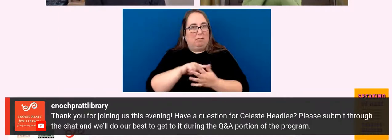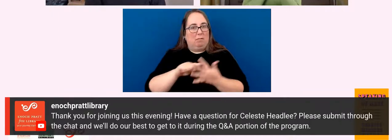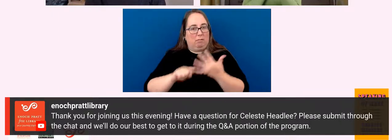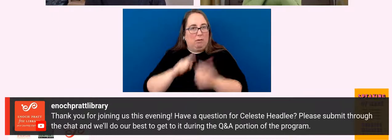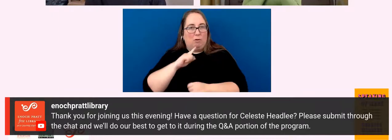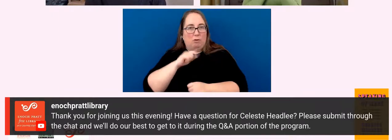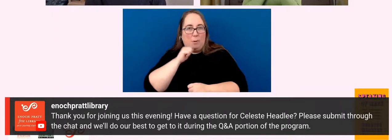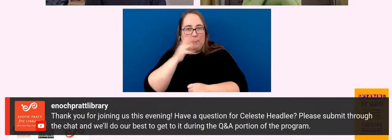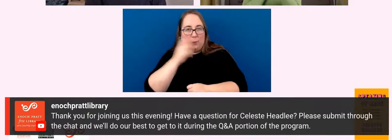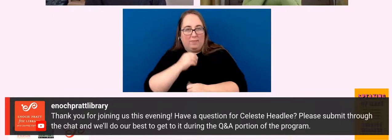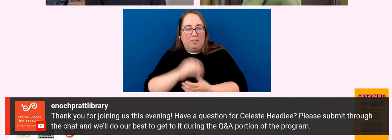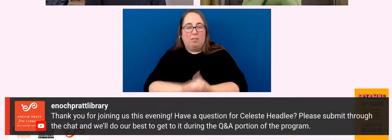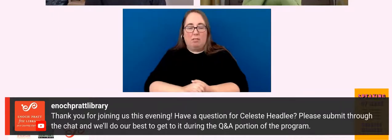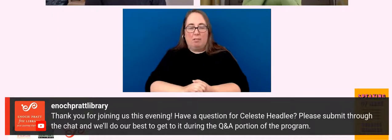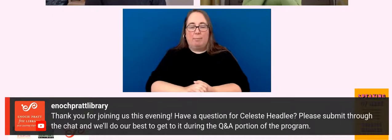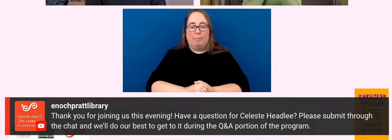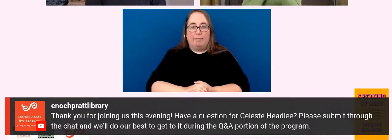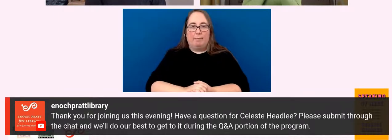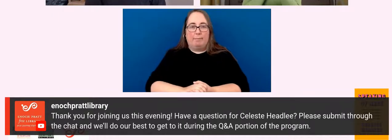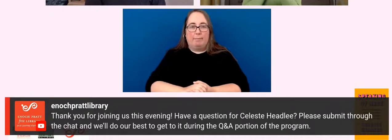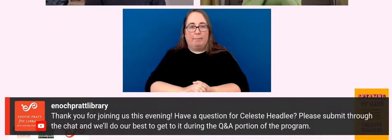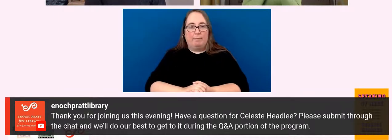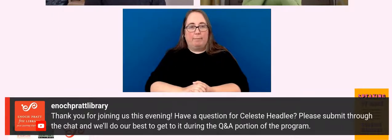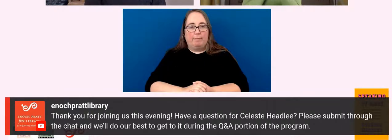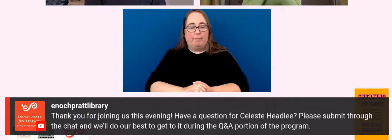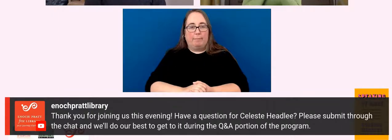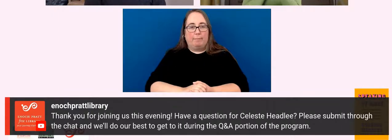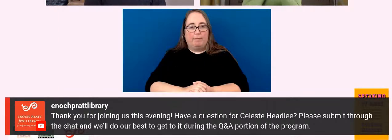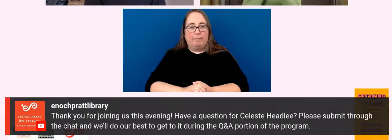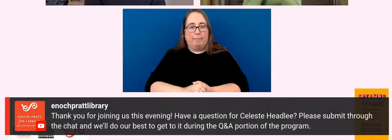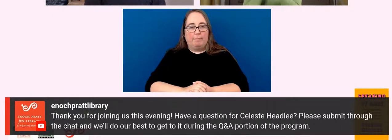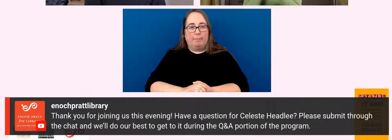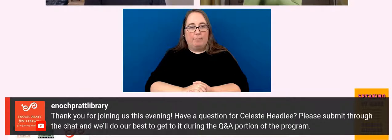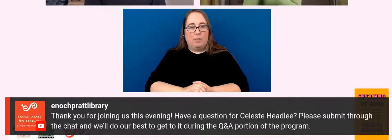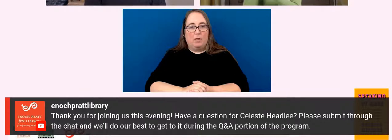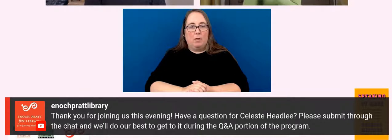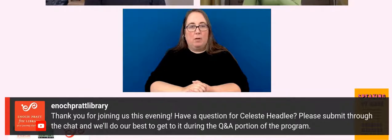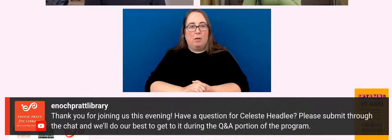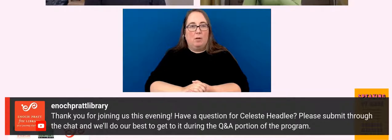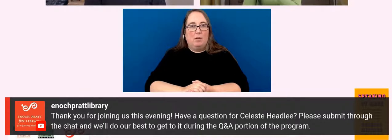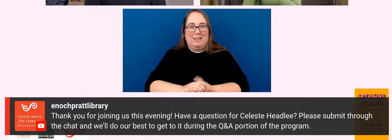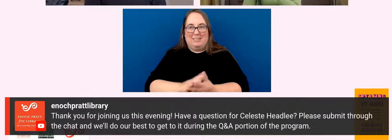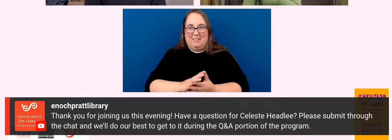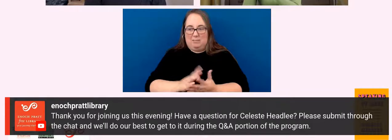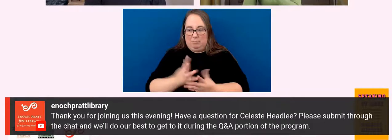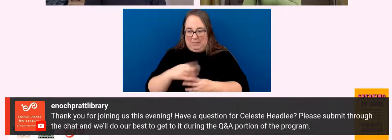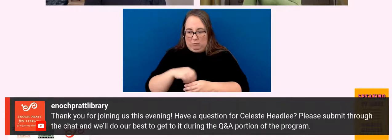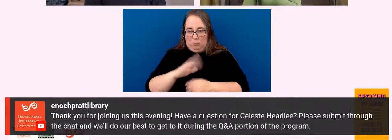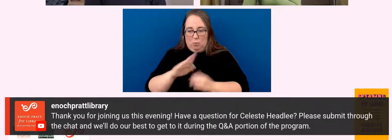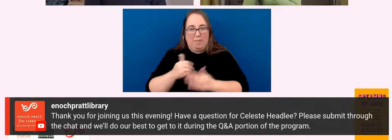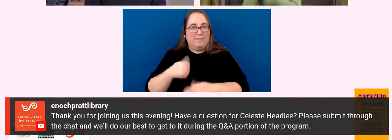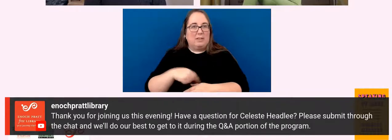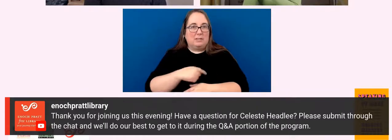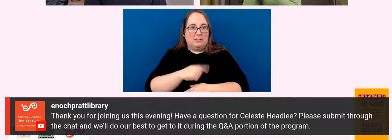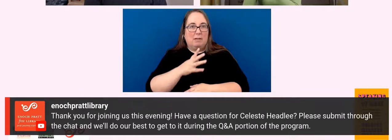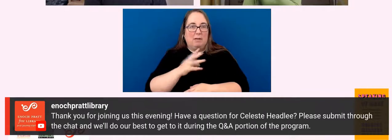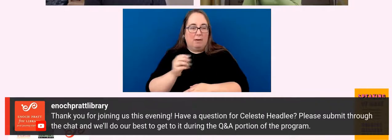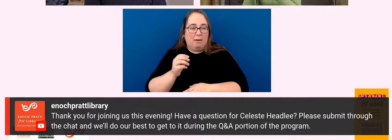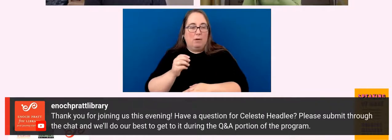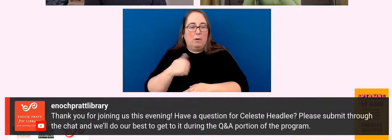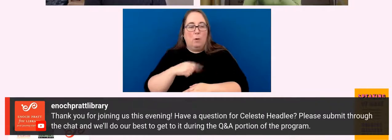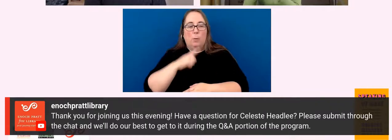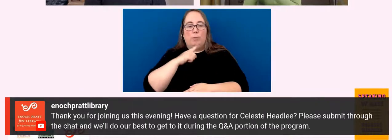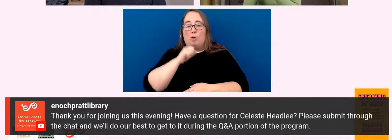beautiful. Mm-hmm. So yeah, it's lingering in all of us. And we're